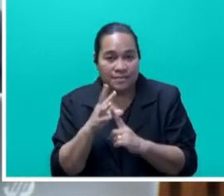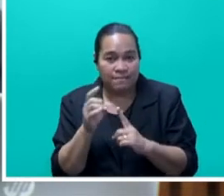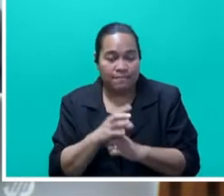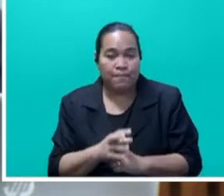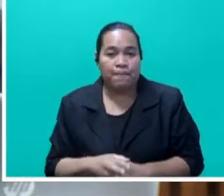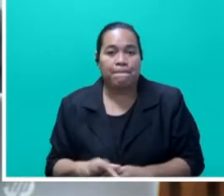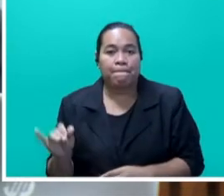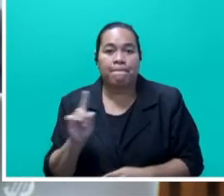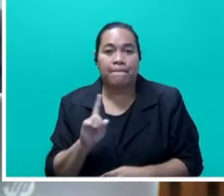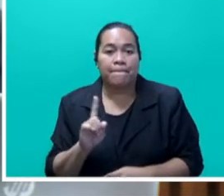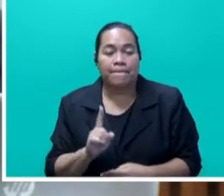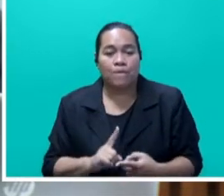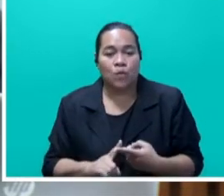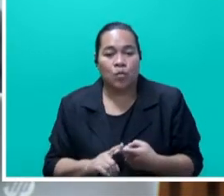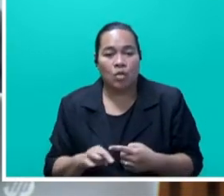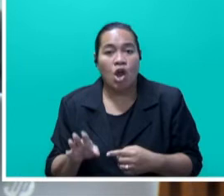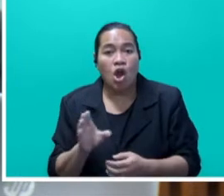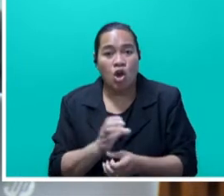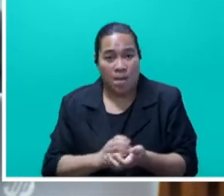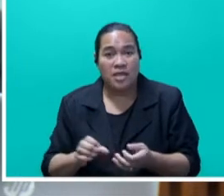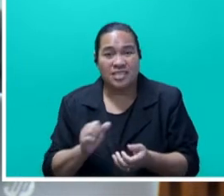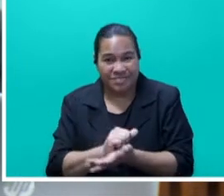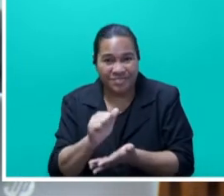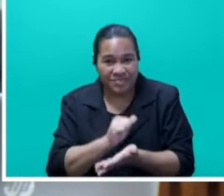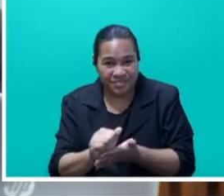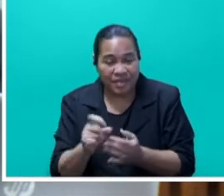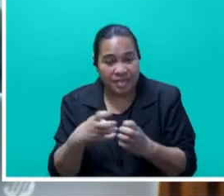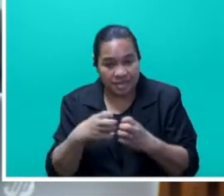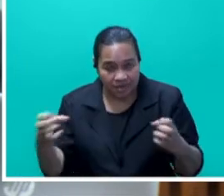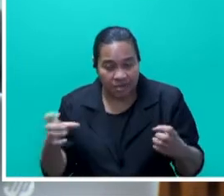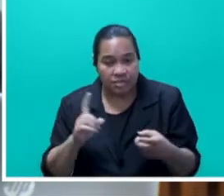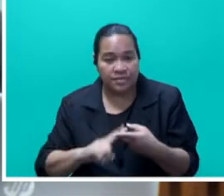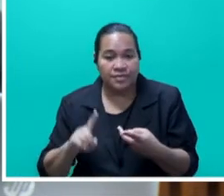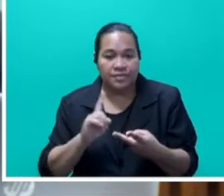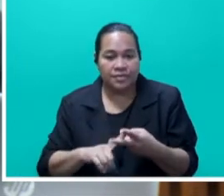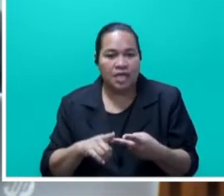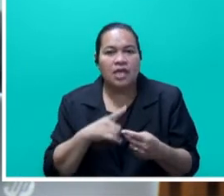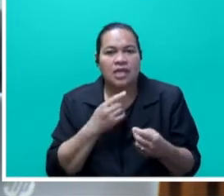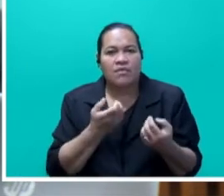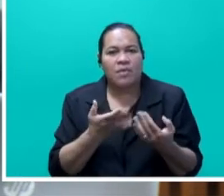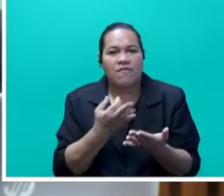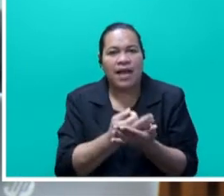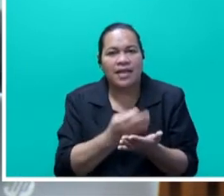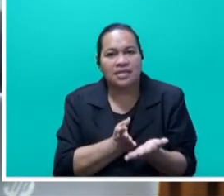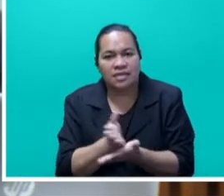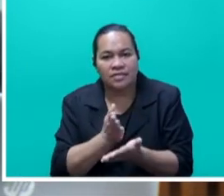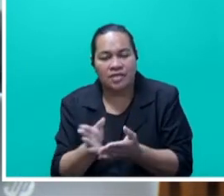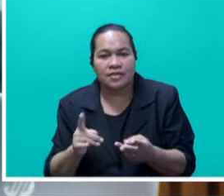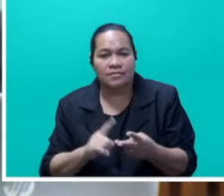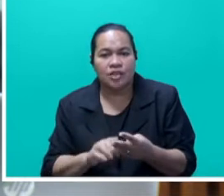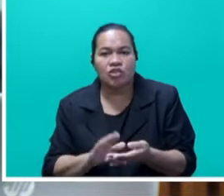which includes commercial agriculture expansion, the availability of financial services, increase